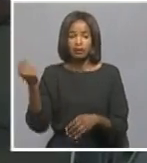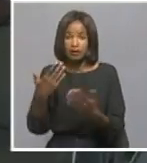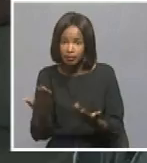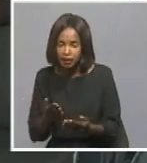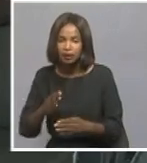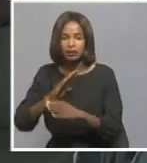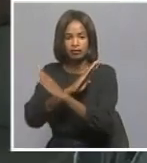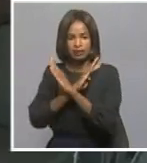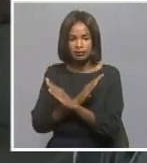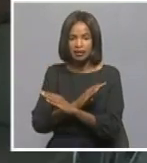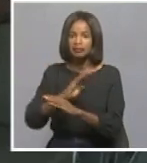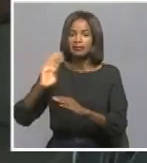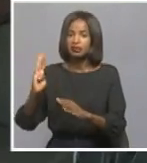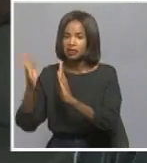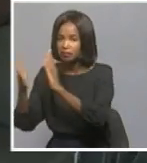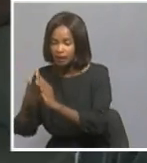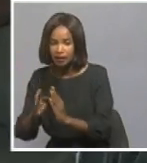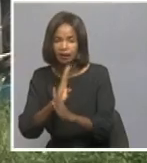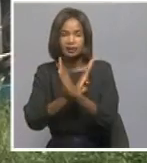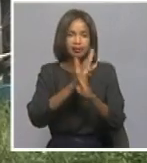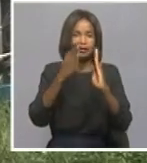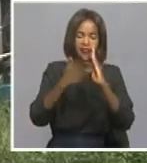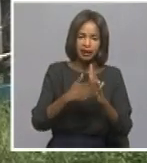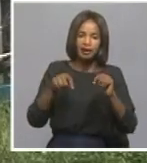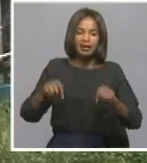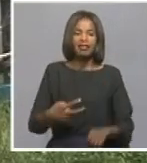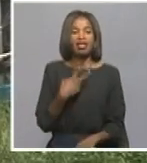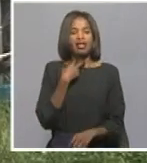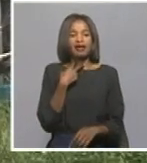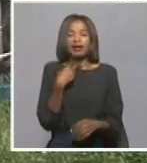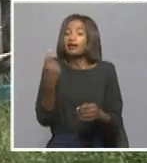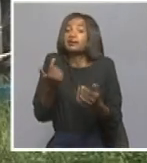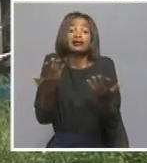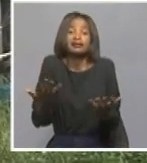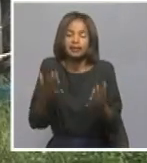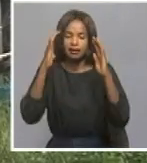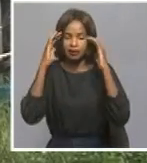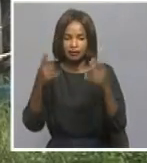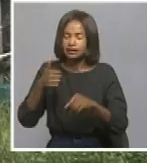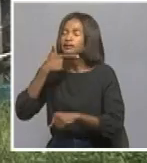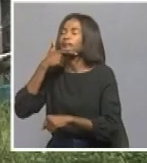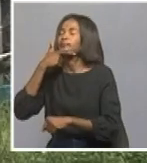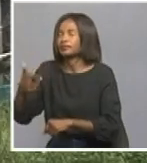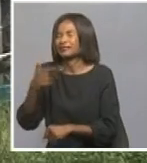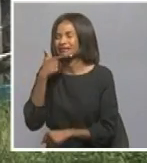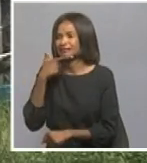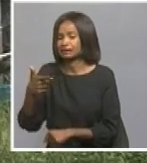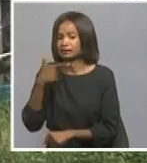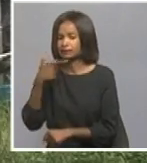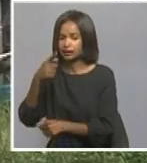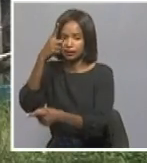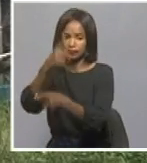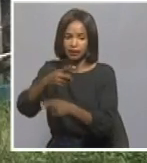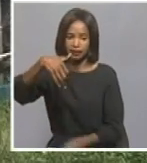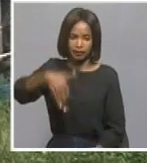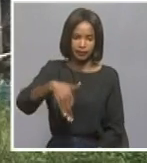but all border posts are closed. We were stranded, not knowing how to survive. I am very thankful to the